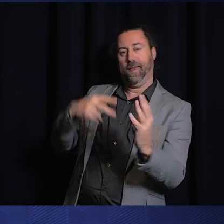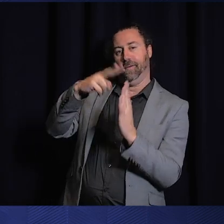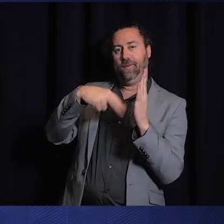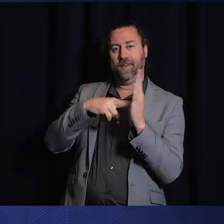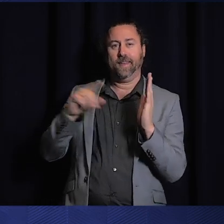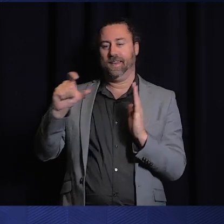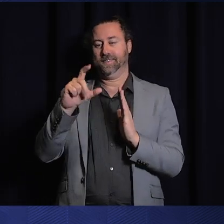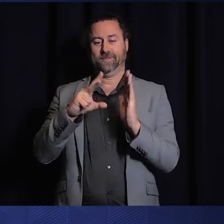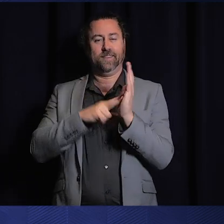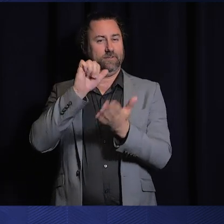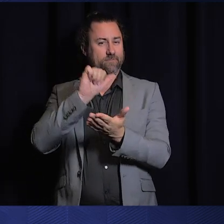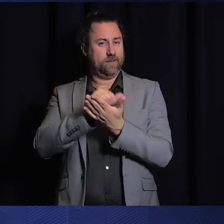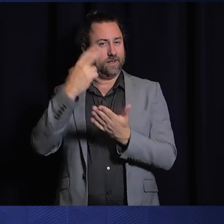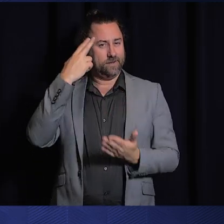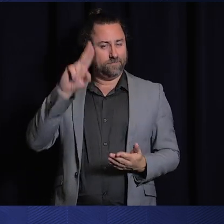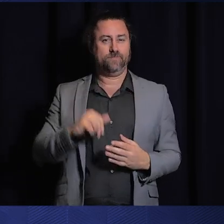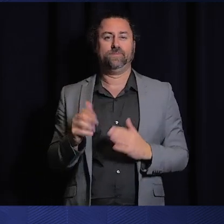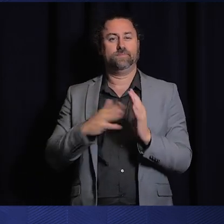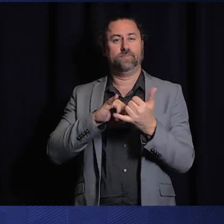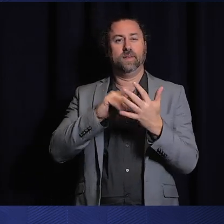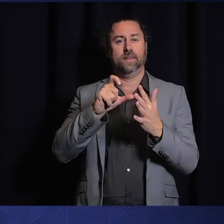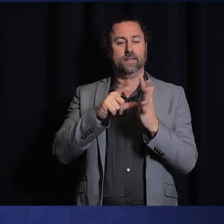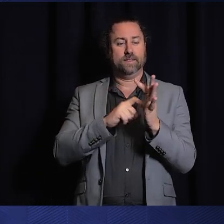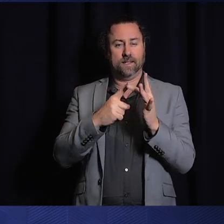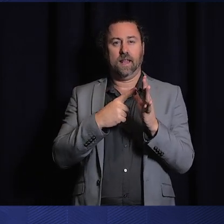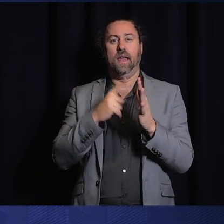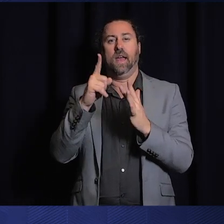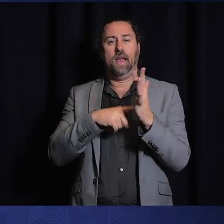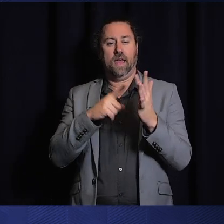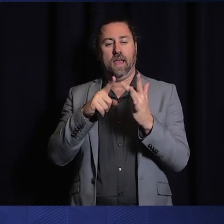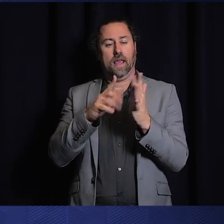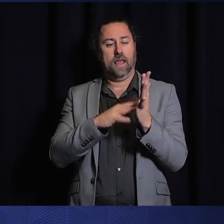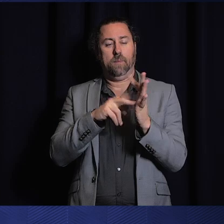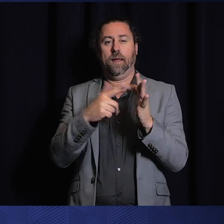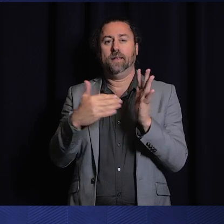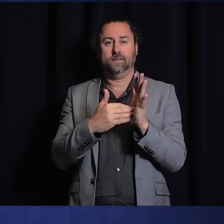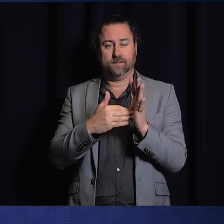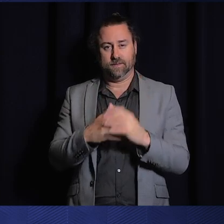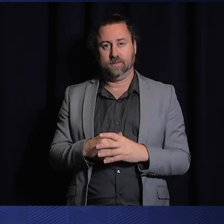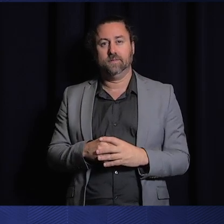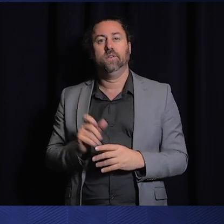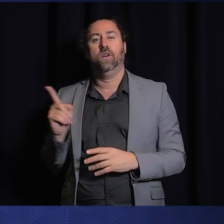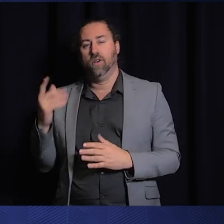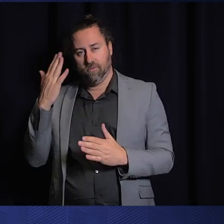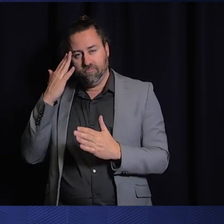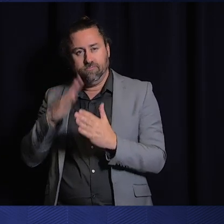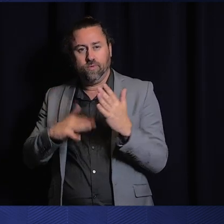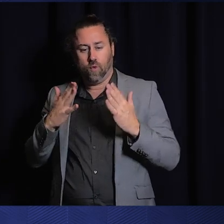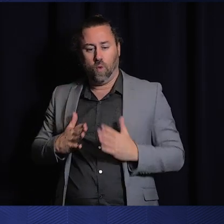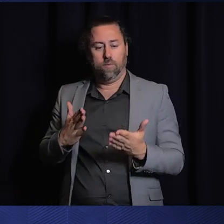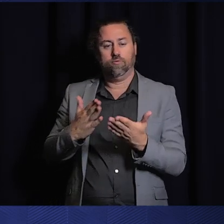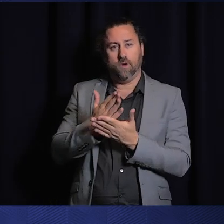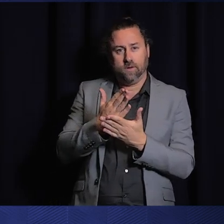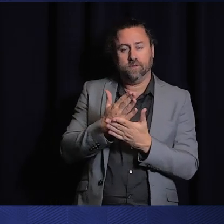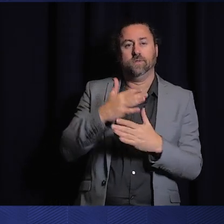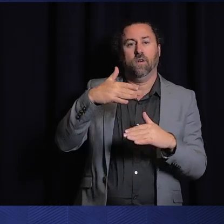their titles accurately. But Ms. Cecilia Jimenez Damari is the UN Special Rapporteur on the Human Rights of